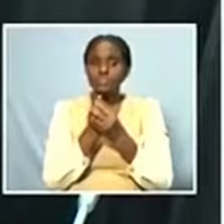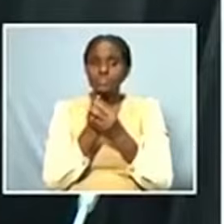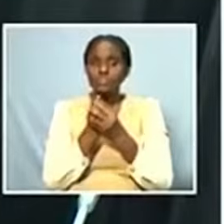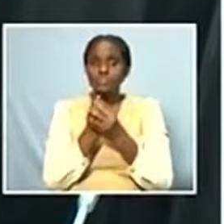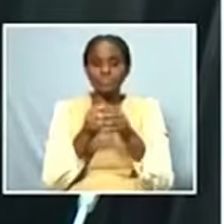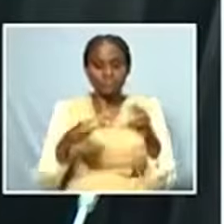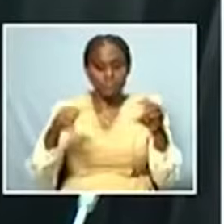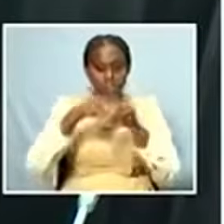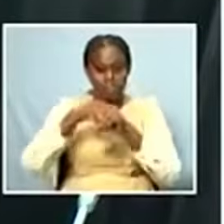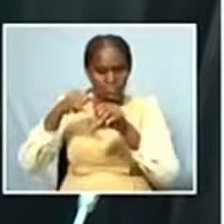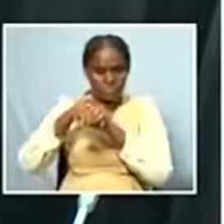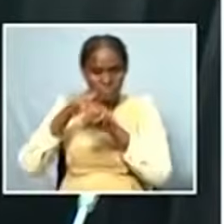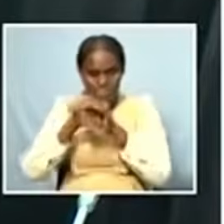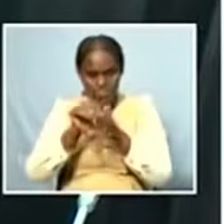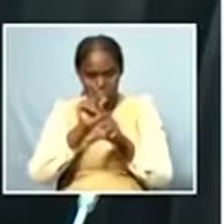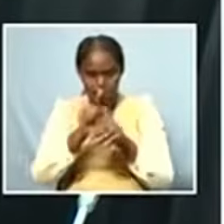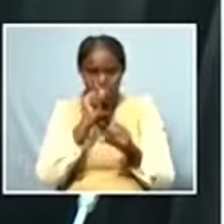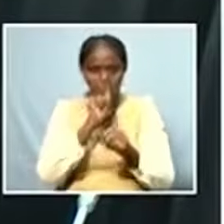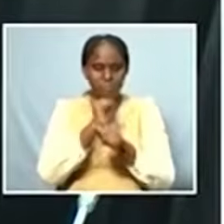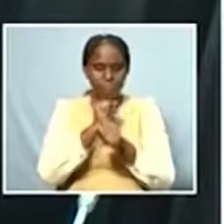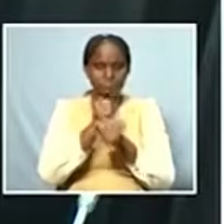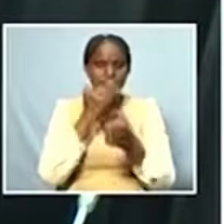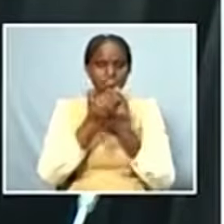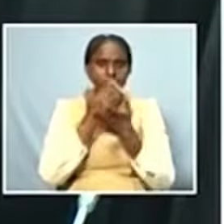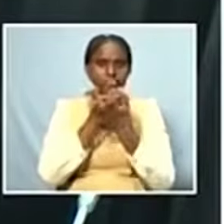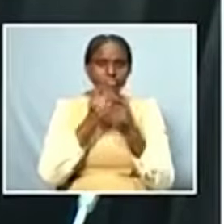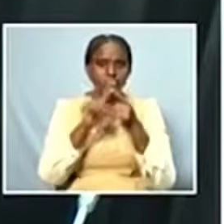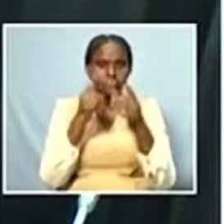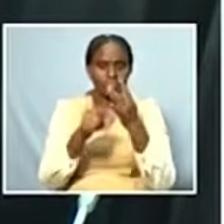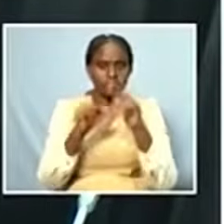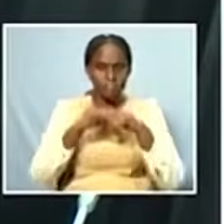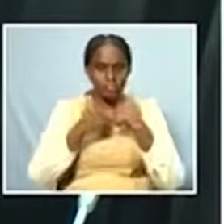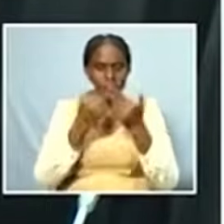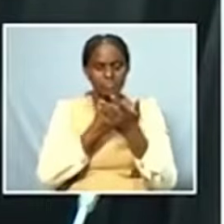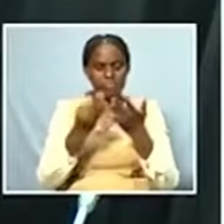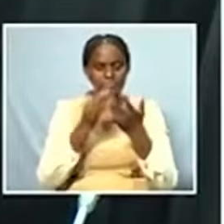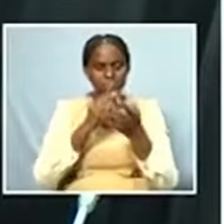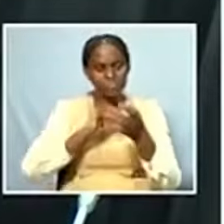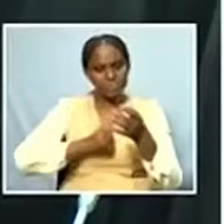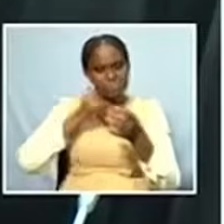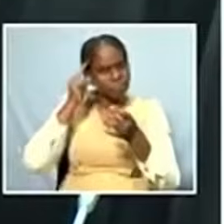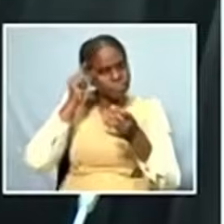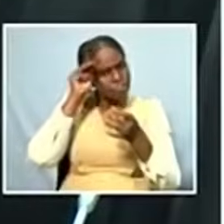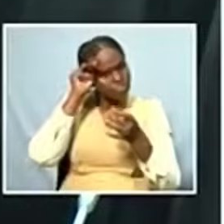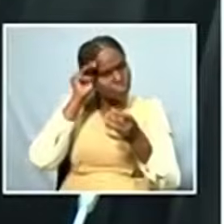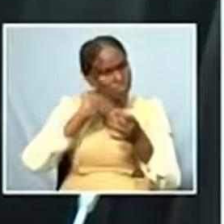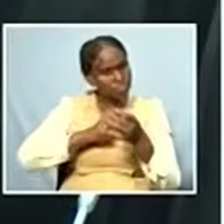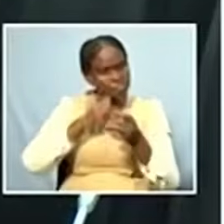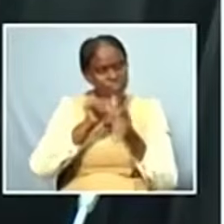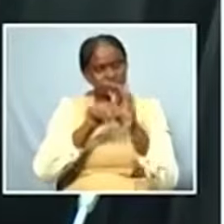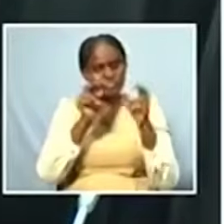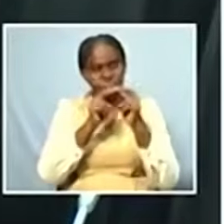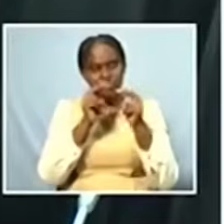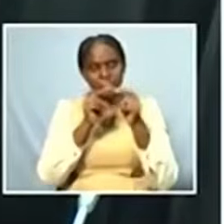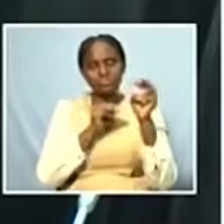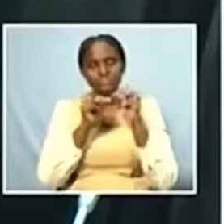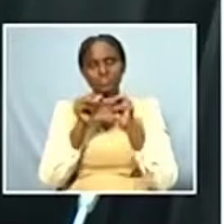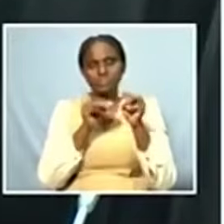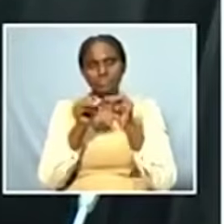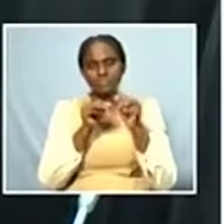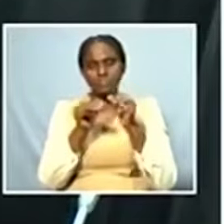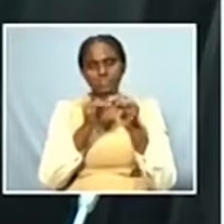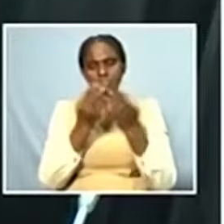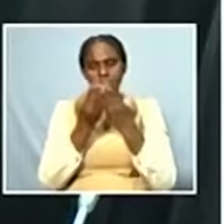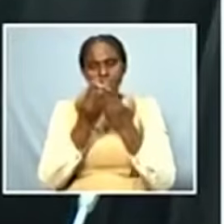the engagement was properly done, but where we failed, I think, as a ministry, is on contract management.